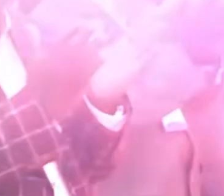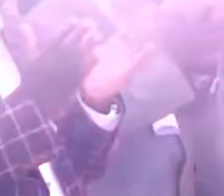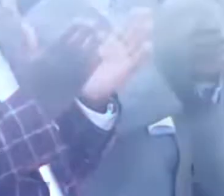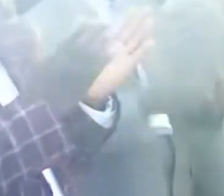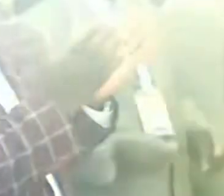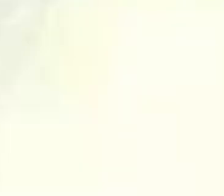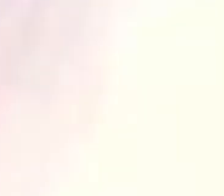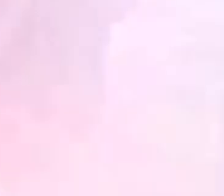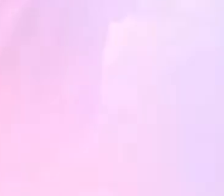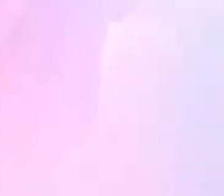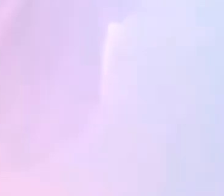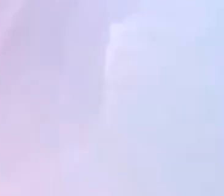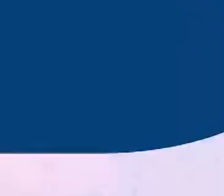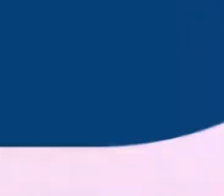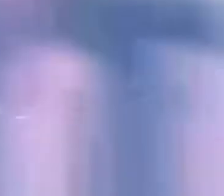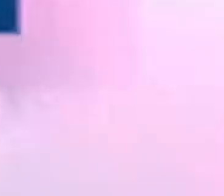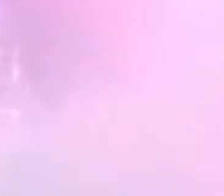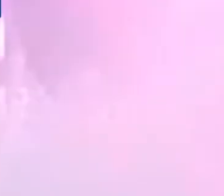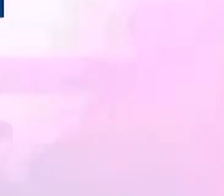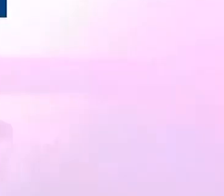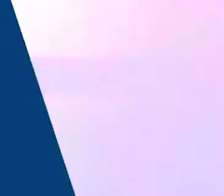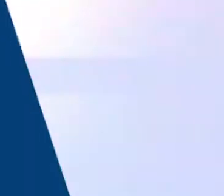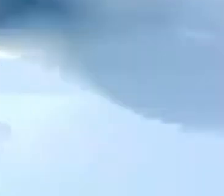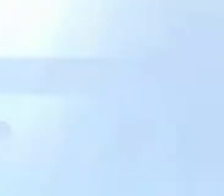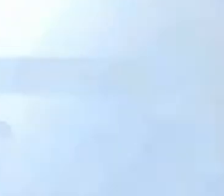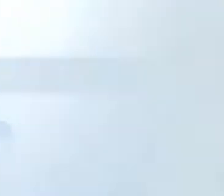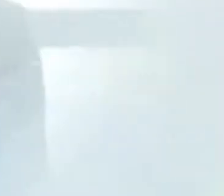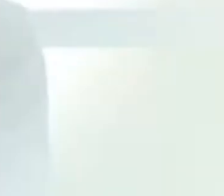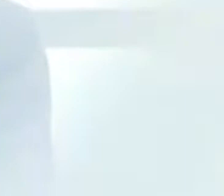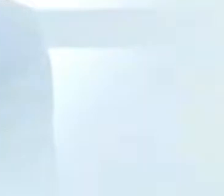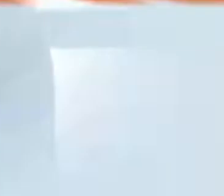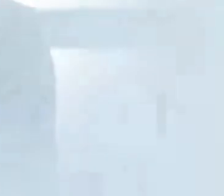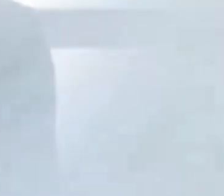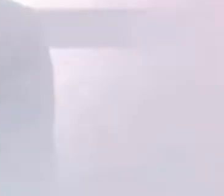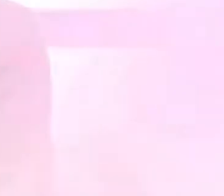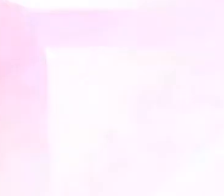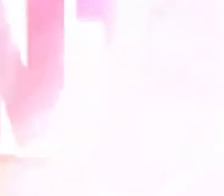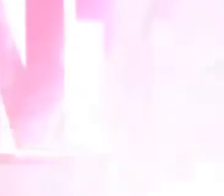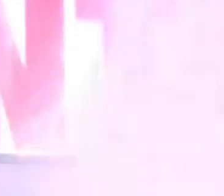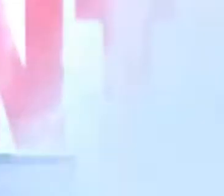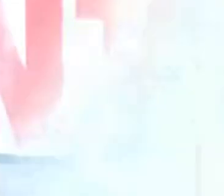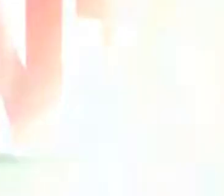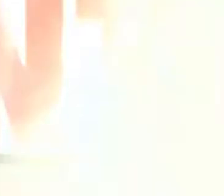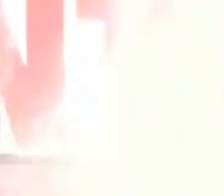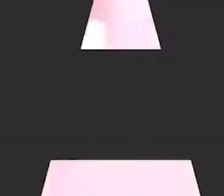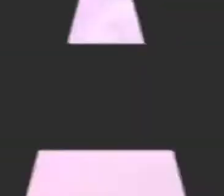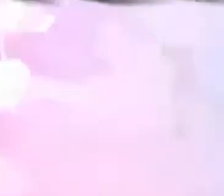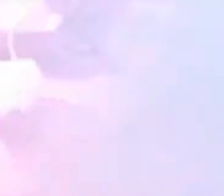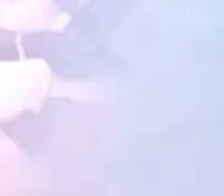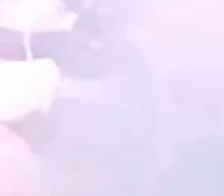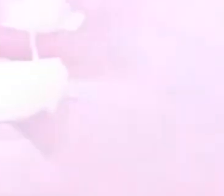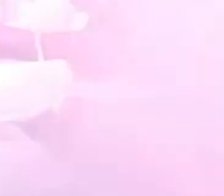The glorious church is a reflection of God's beauty, character, and nature. The glorious church is